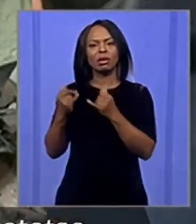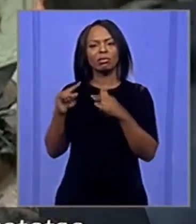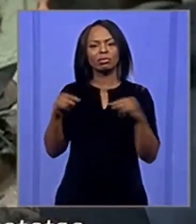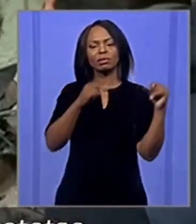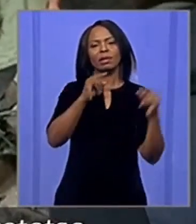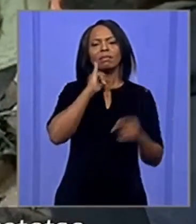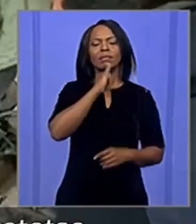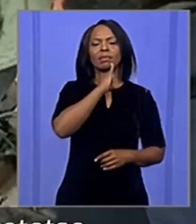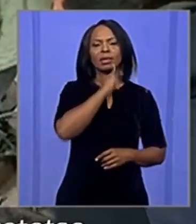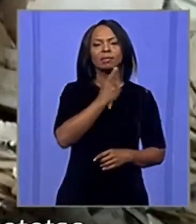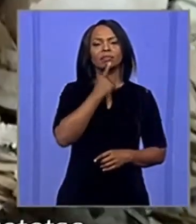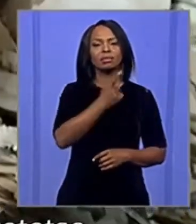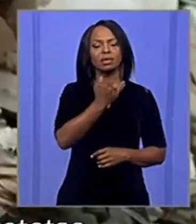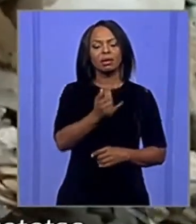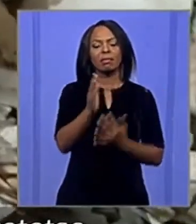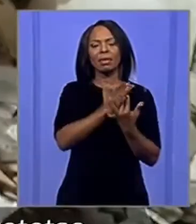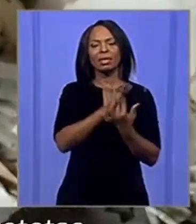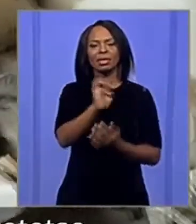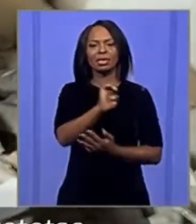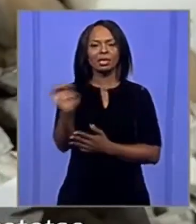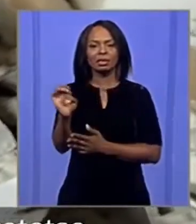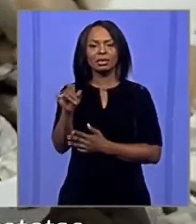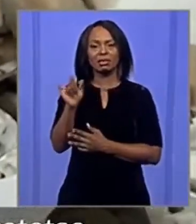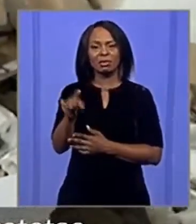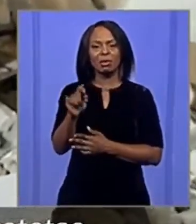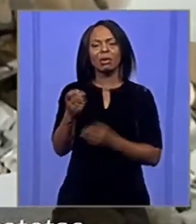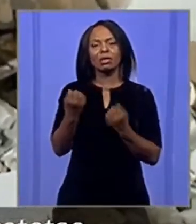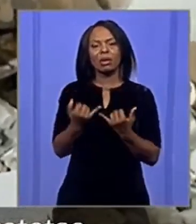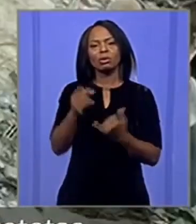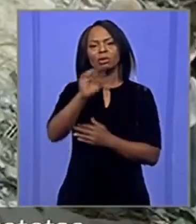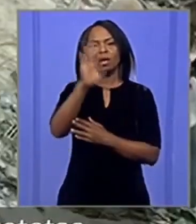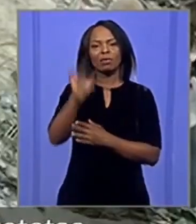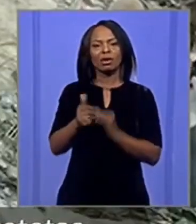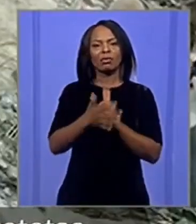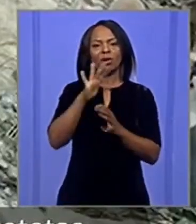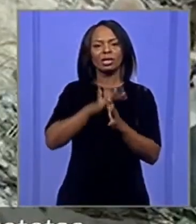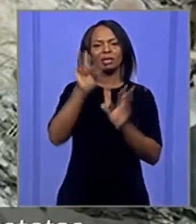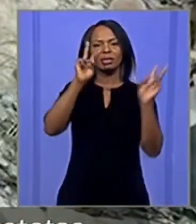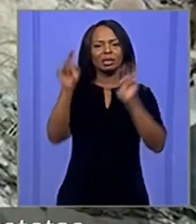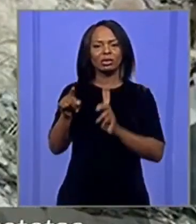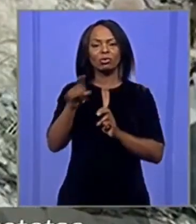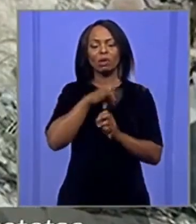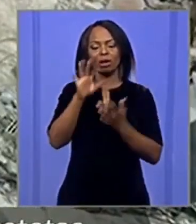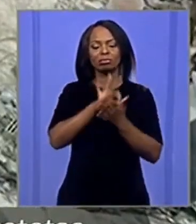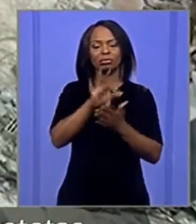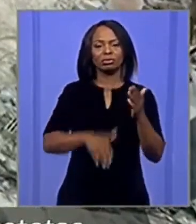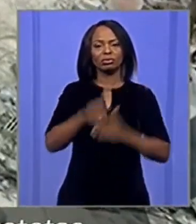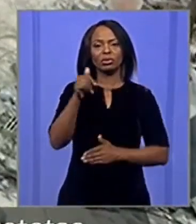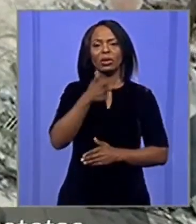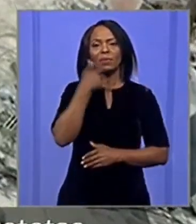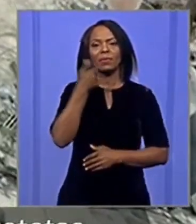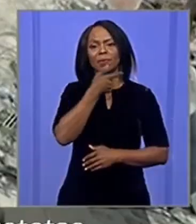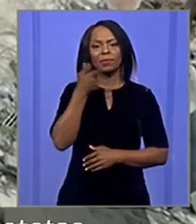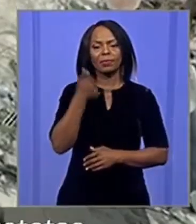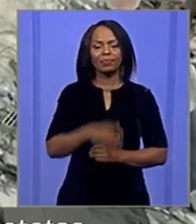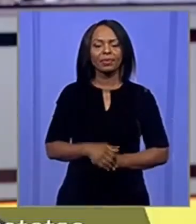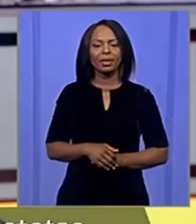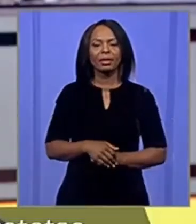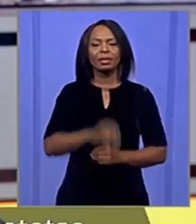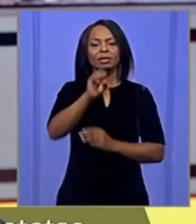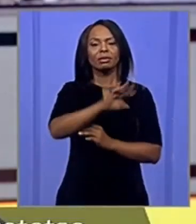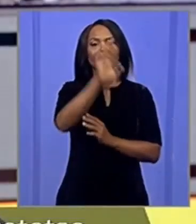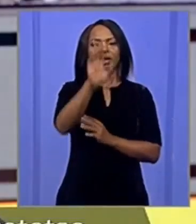eo. Ntwa ya kwa Middle East ke ntlhakgolo ga jaana mo Afrika Borwa jaaka naga e lebile kwa ditlhophong. South Africa is